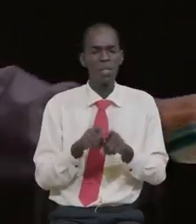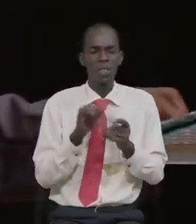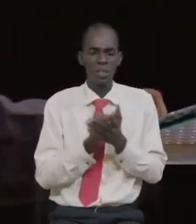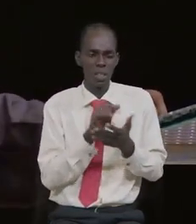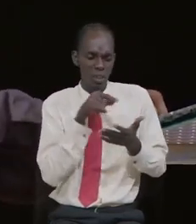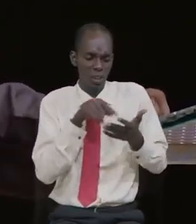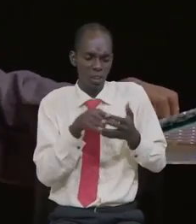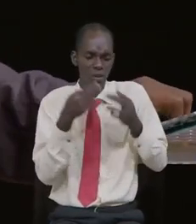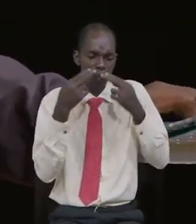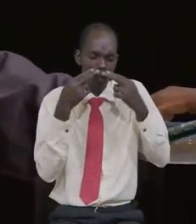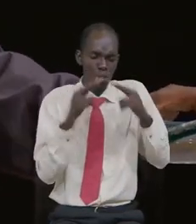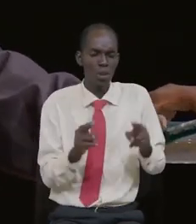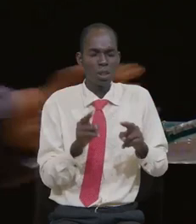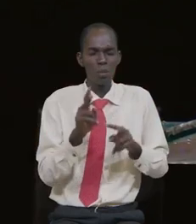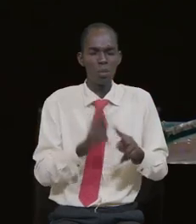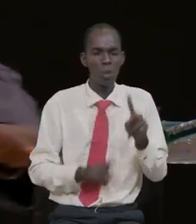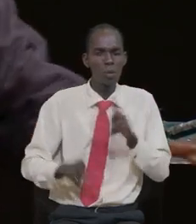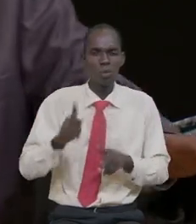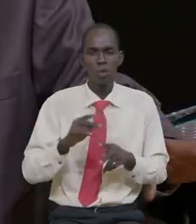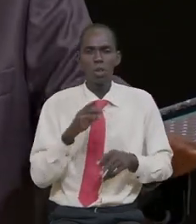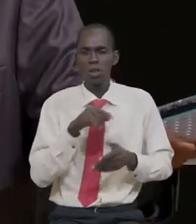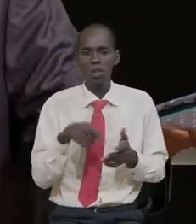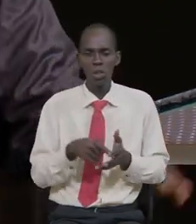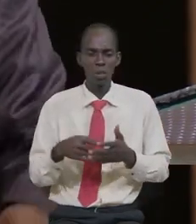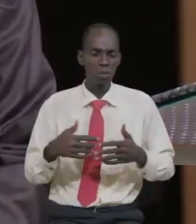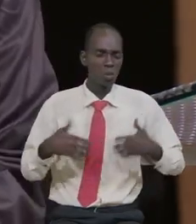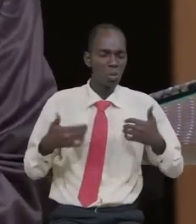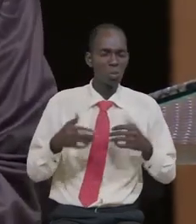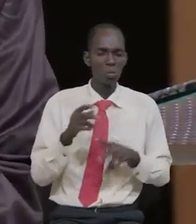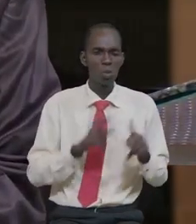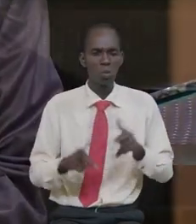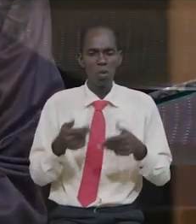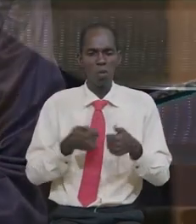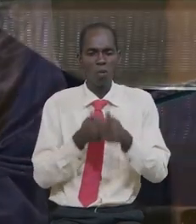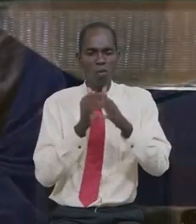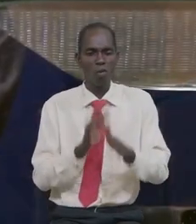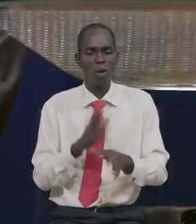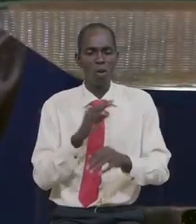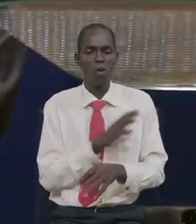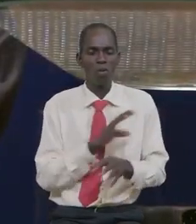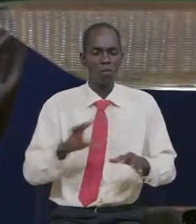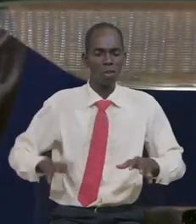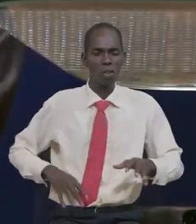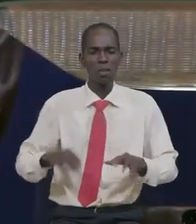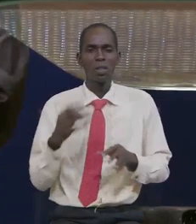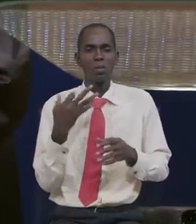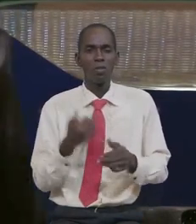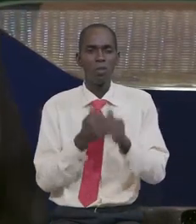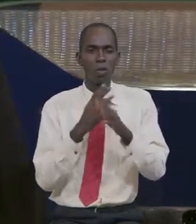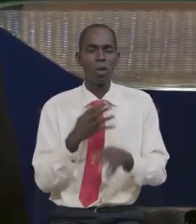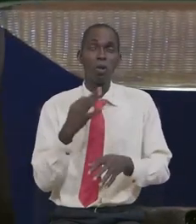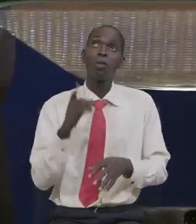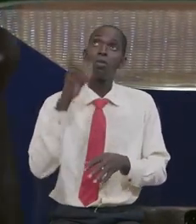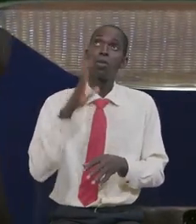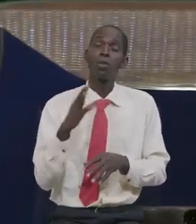these righteous people, these new creatures, and these followers of the God of heaven, if you're in agreement in your